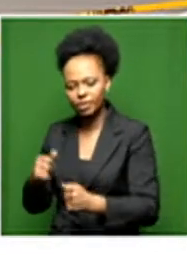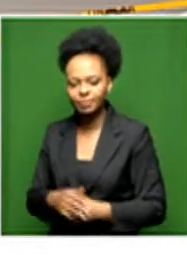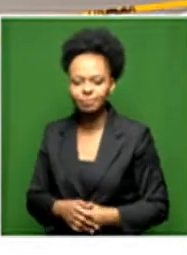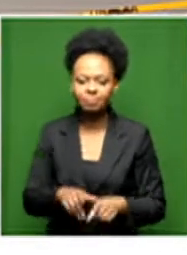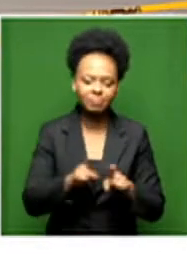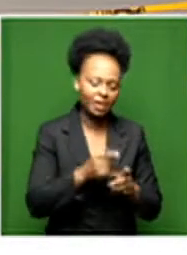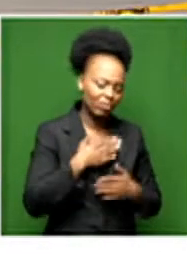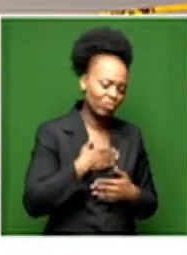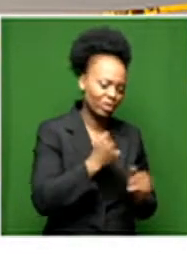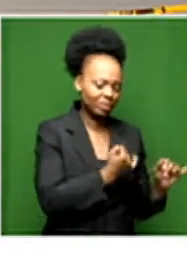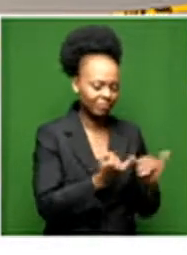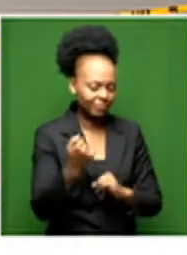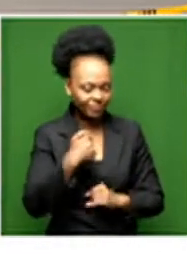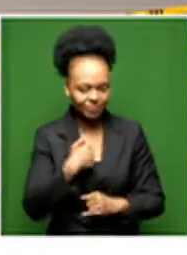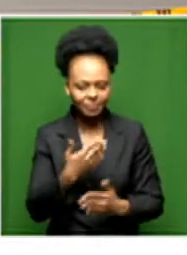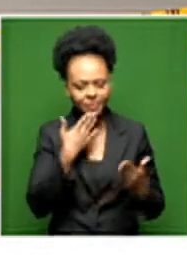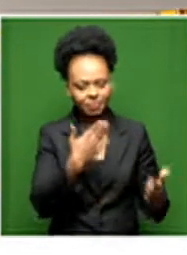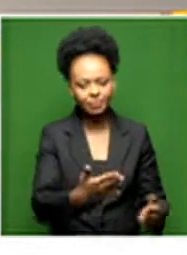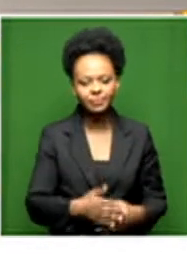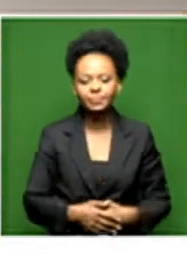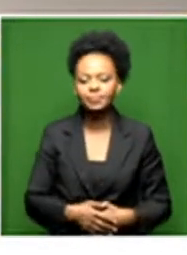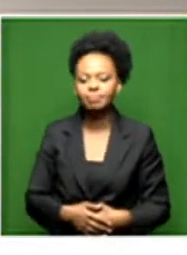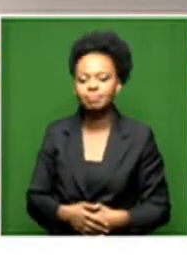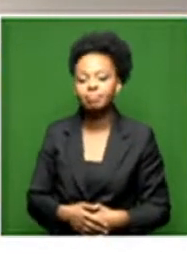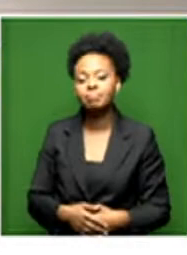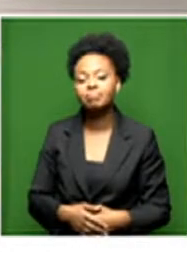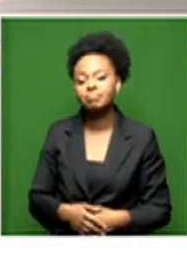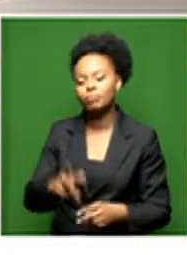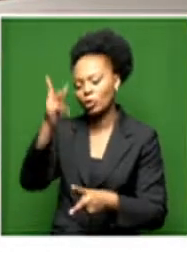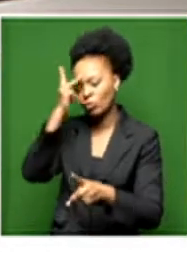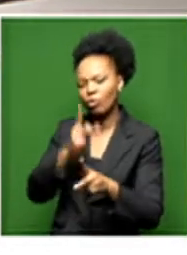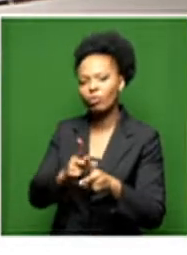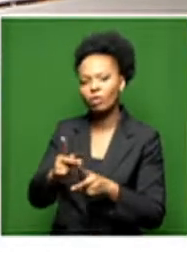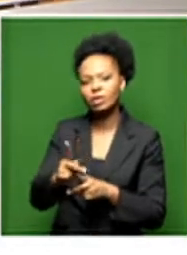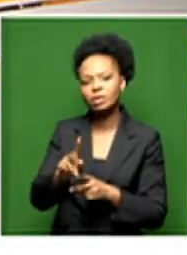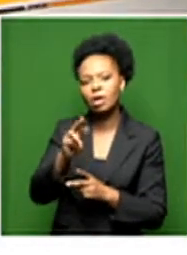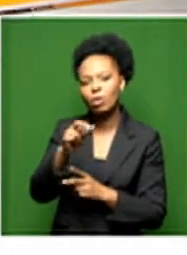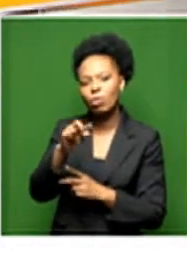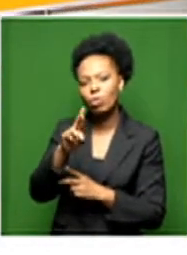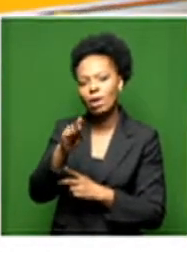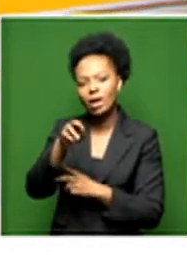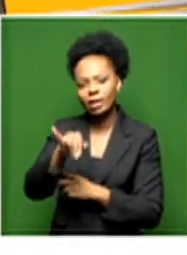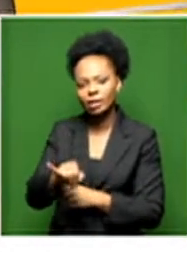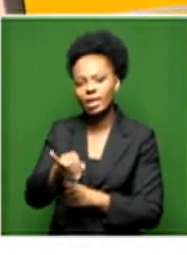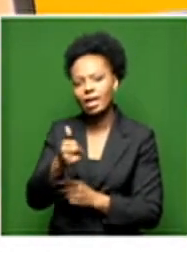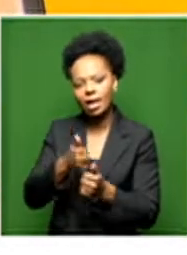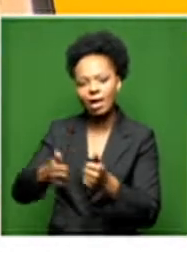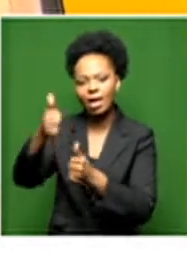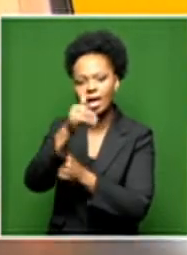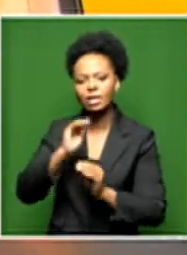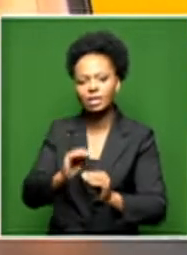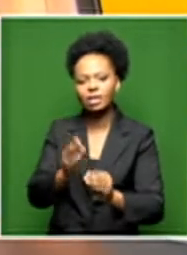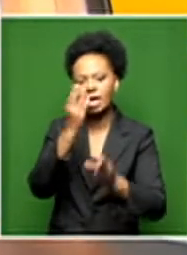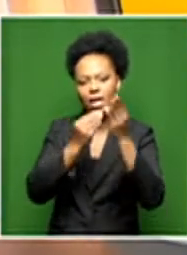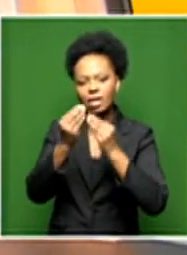your invitation, Baba Siabo. All right. Thank you. Well, that was Professor Sihawukele Ngubane. He is the head of teaching and learning at the School of Arts at the